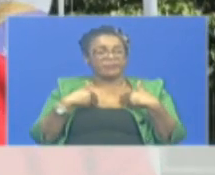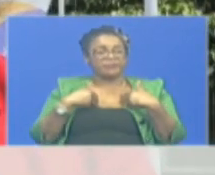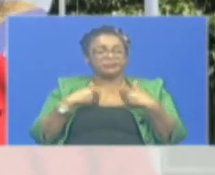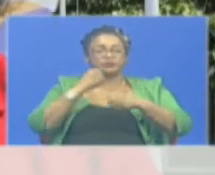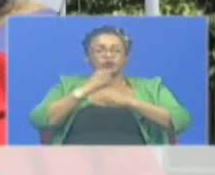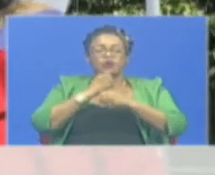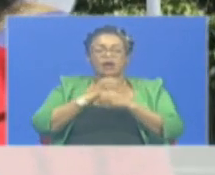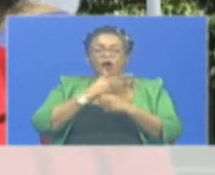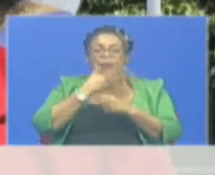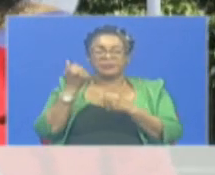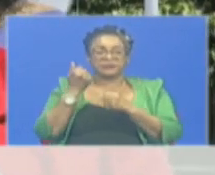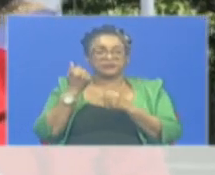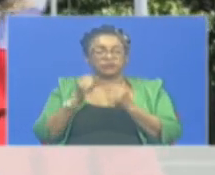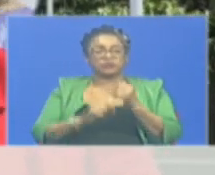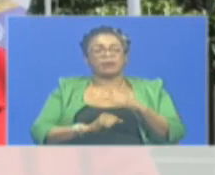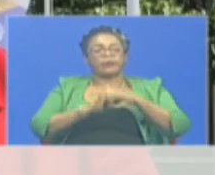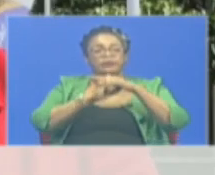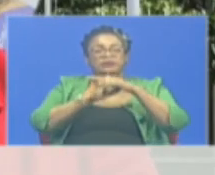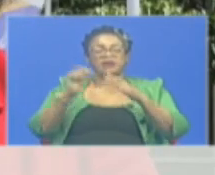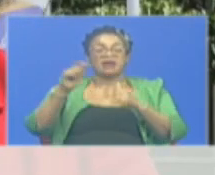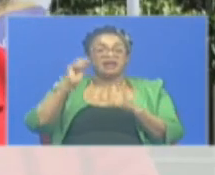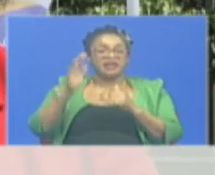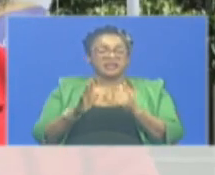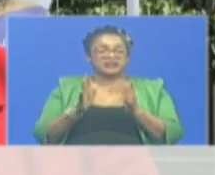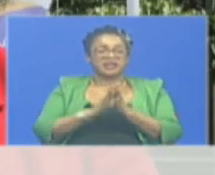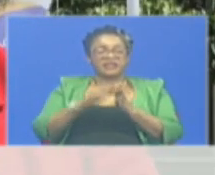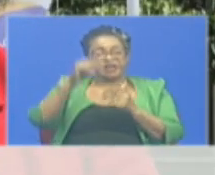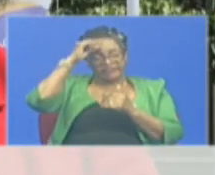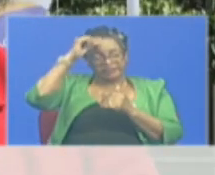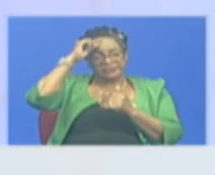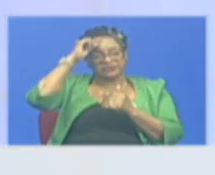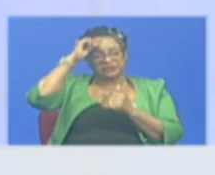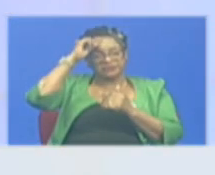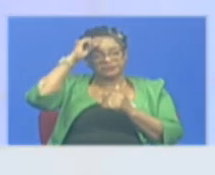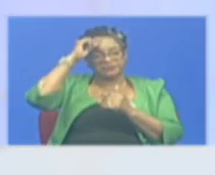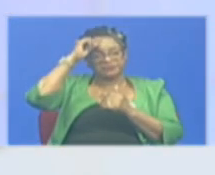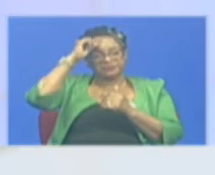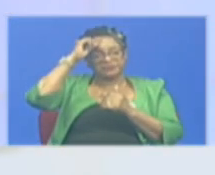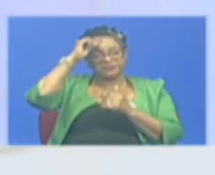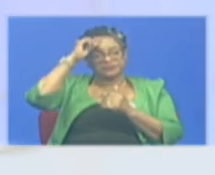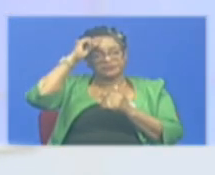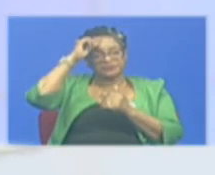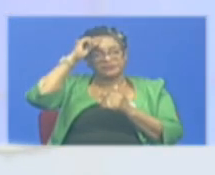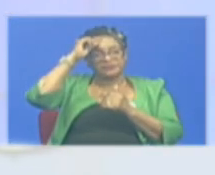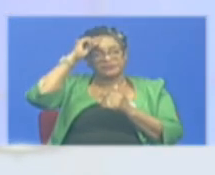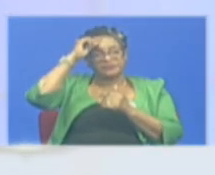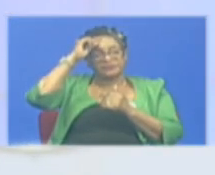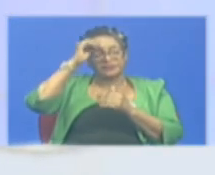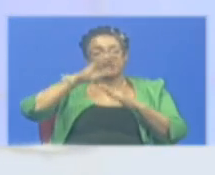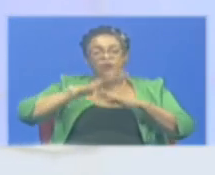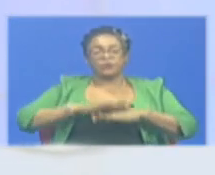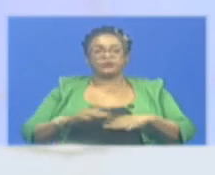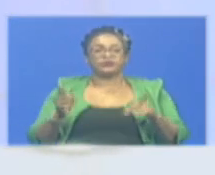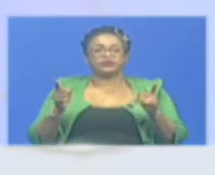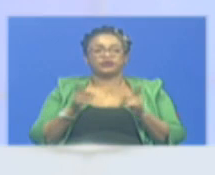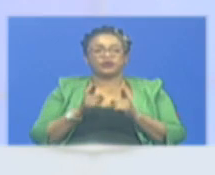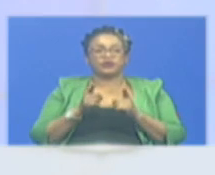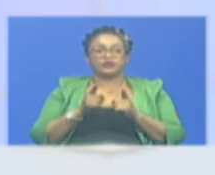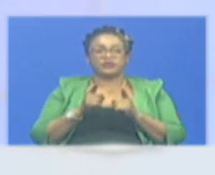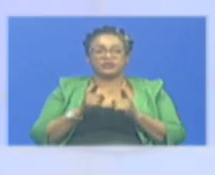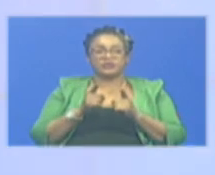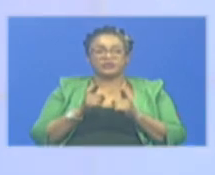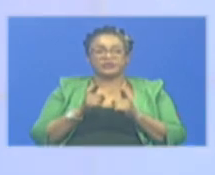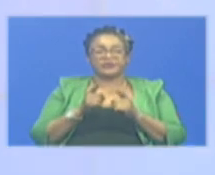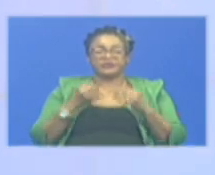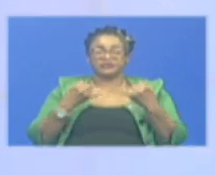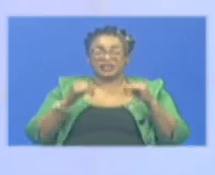to support Kenyans and the government. We take a break at this point, but first, just have a look at